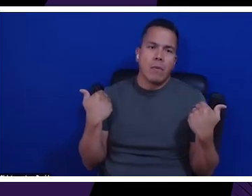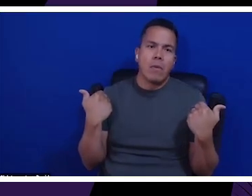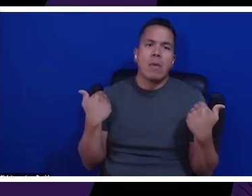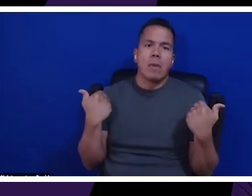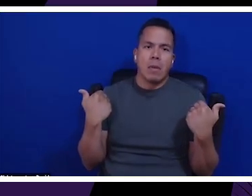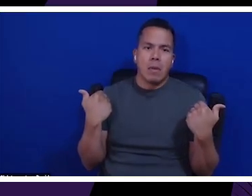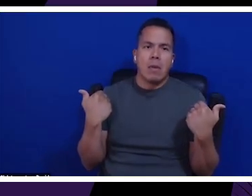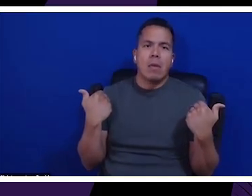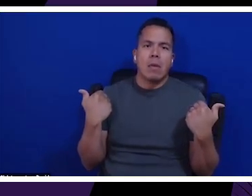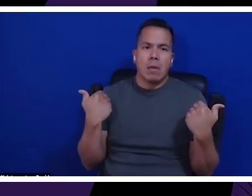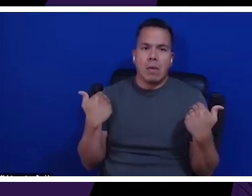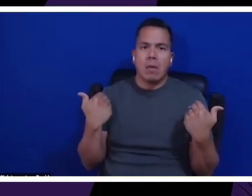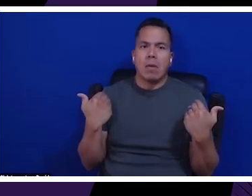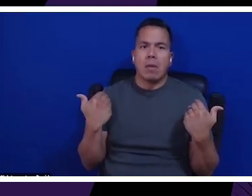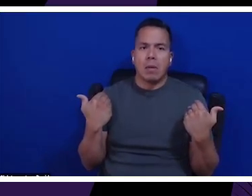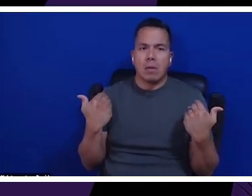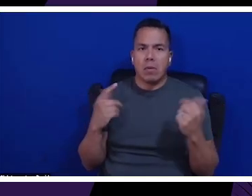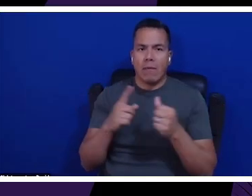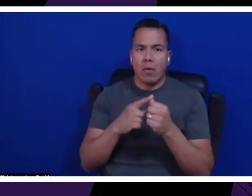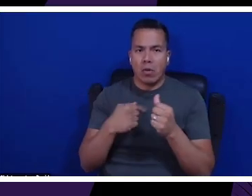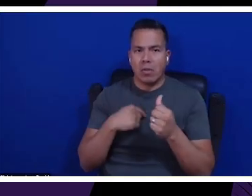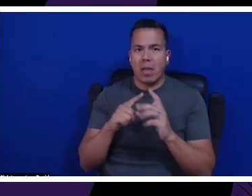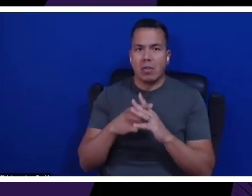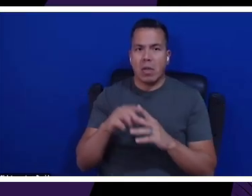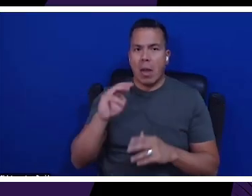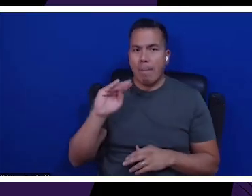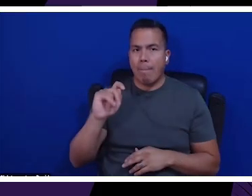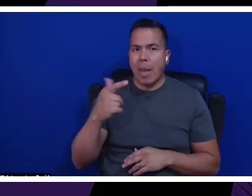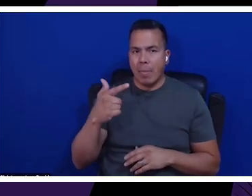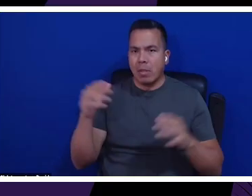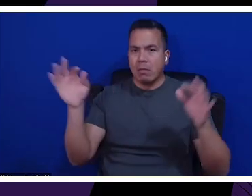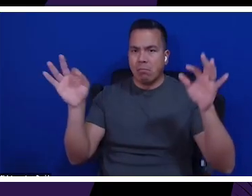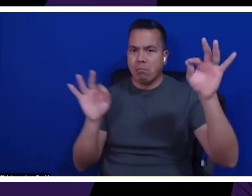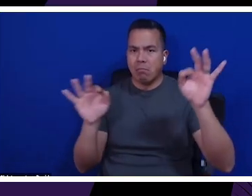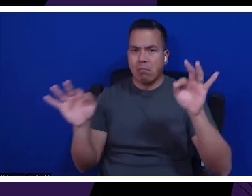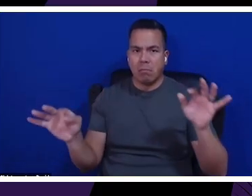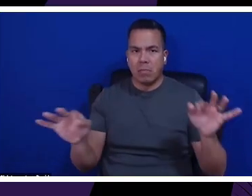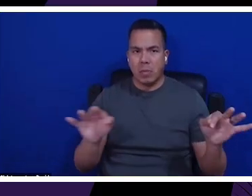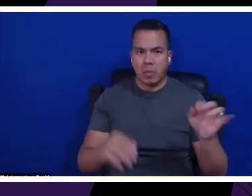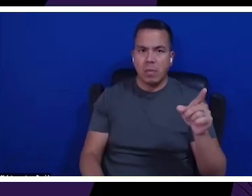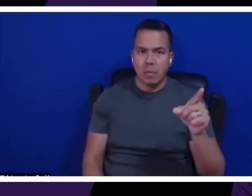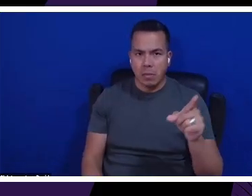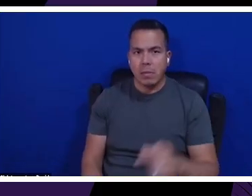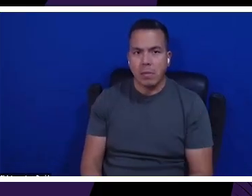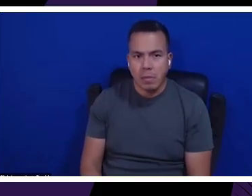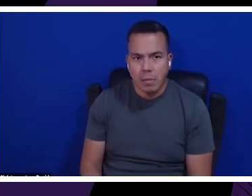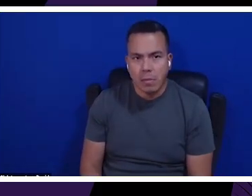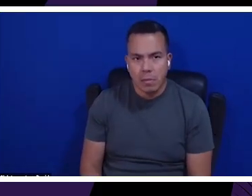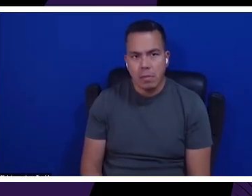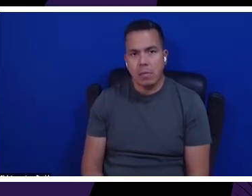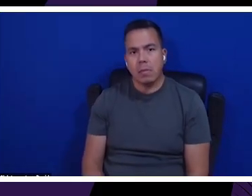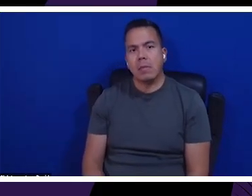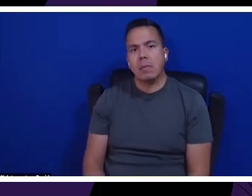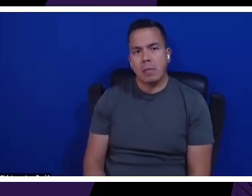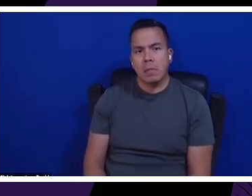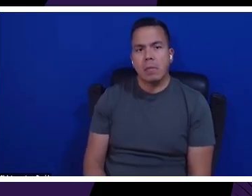the wall. So I start mapping again, and in-out button goes to the input mode. And I'm kind